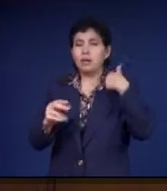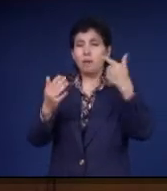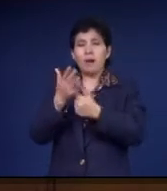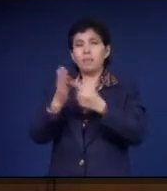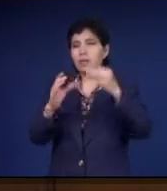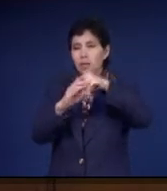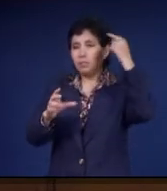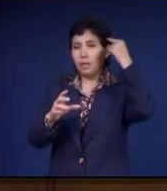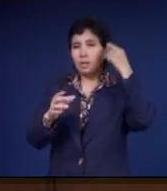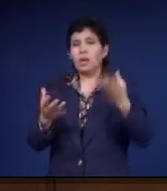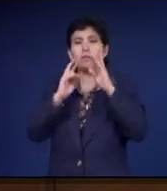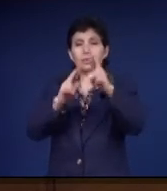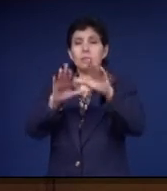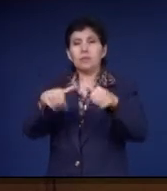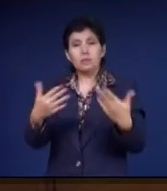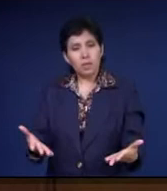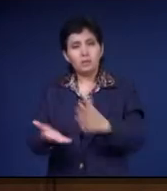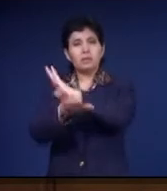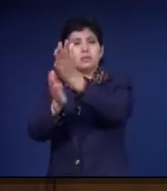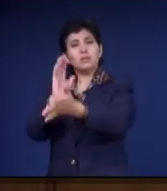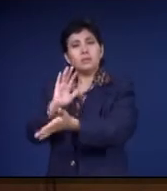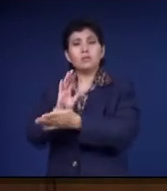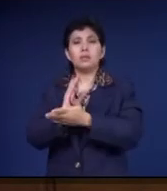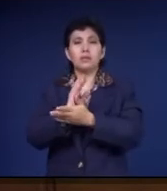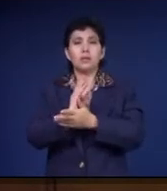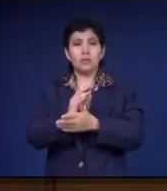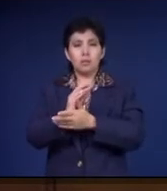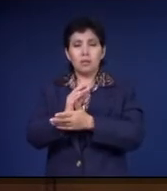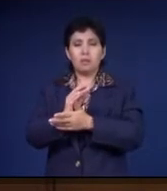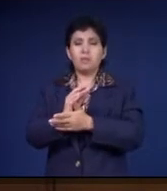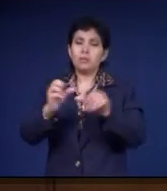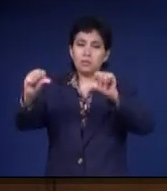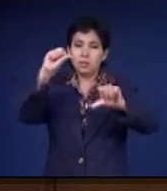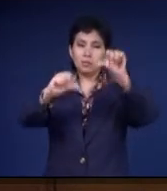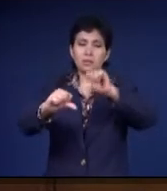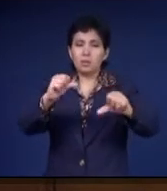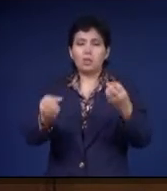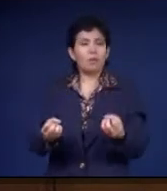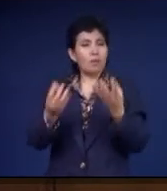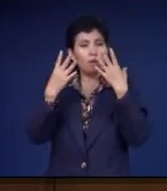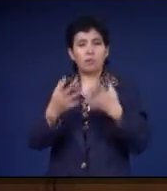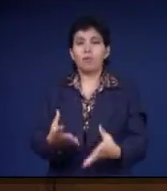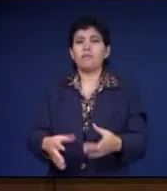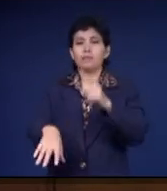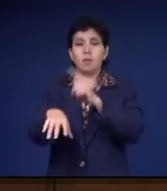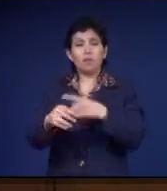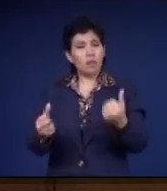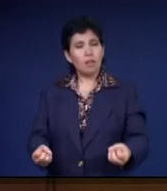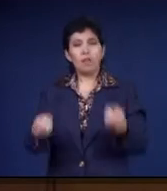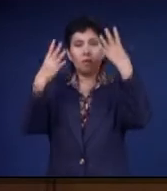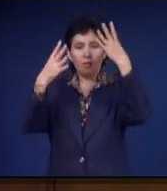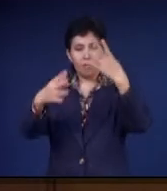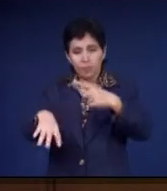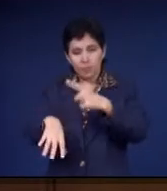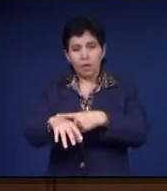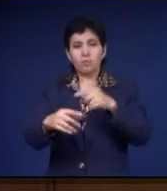the experimenter actually, because the experimenter will spend a lot of time, a lot of research, a lot of time